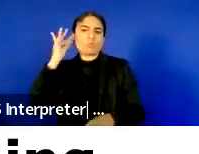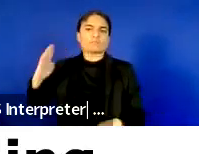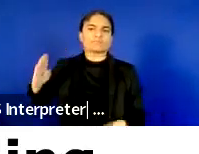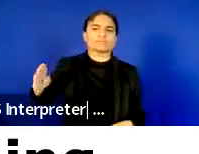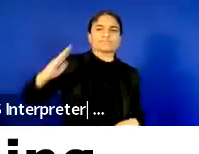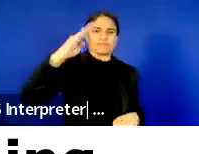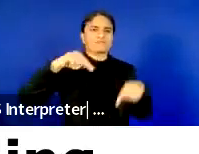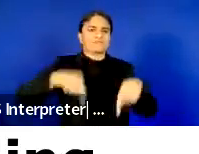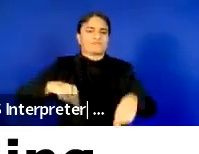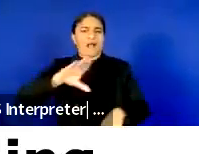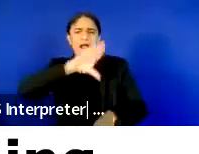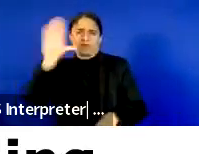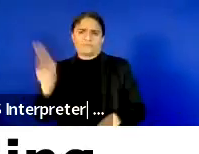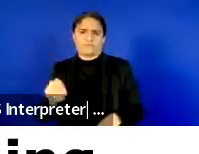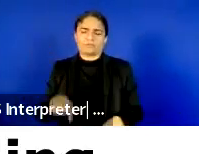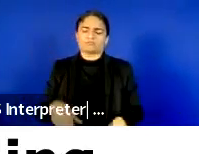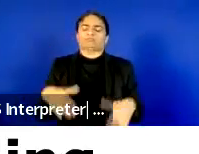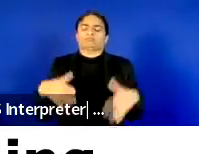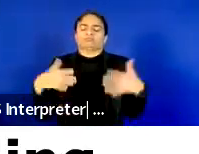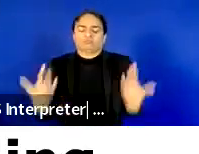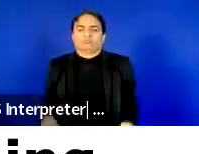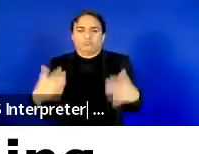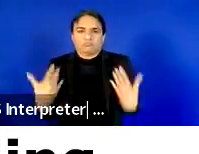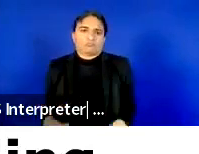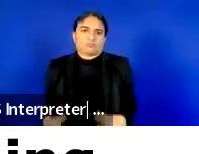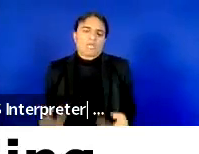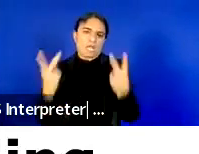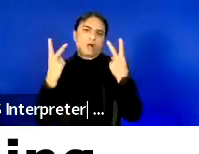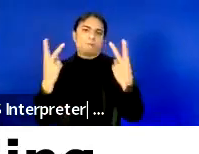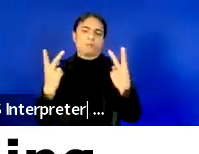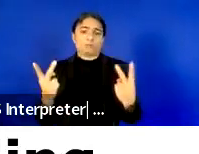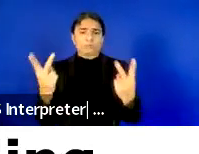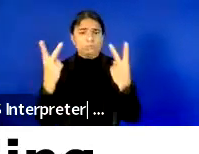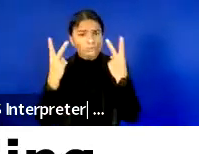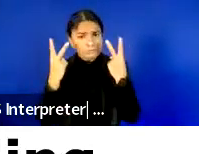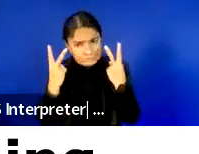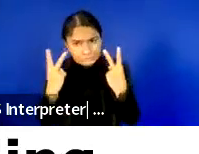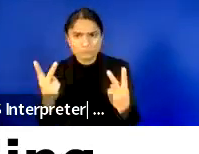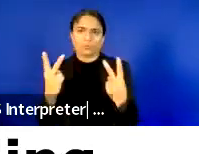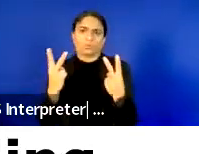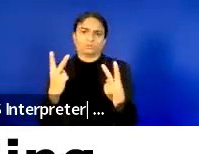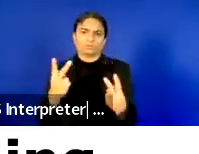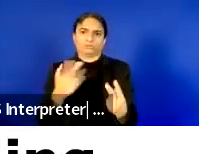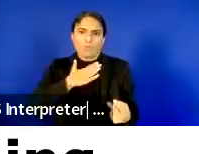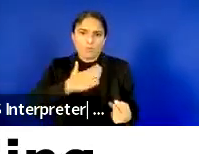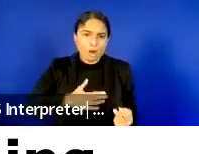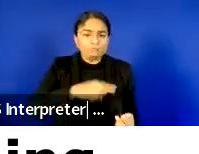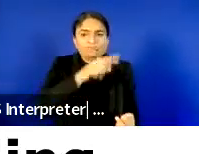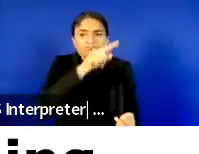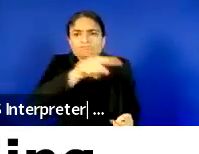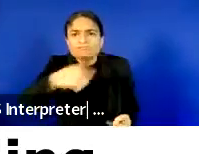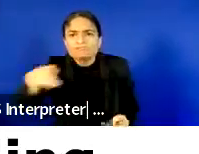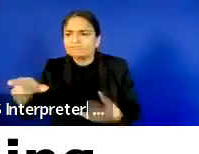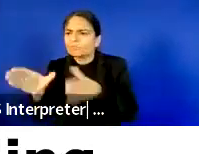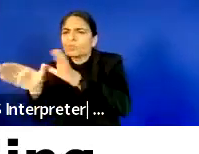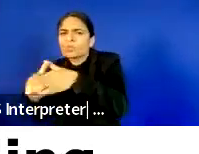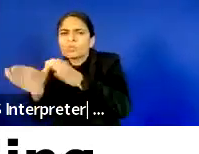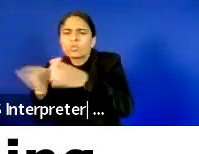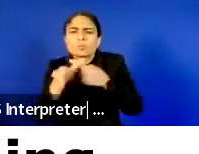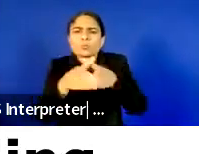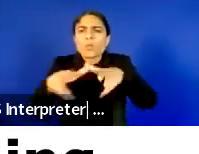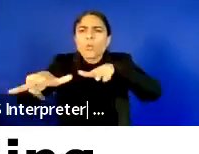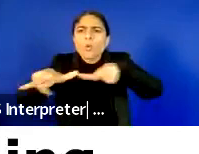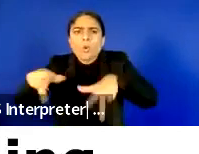important. They also involve, you know, groups that are locally situated on the African